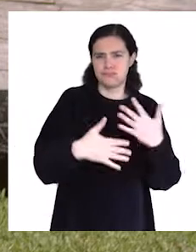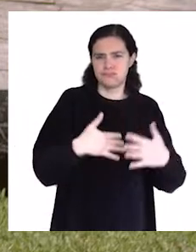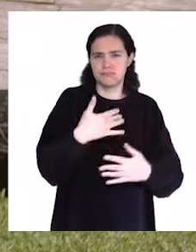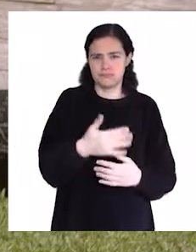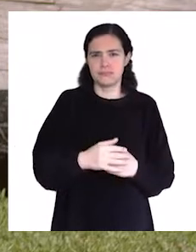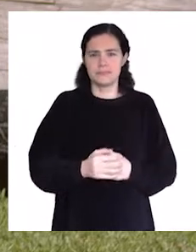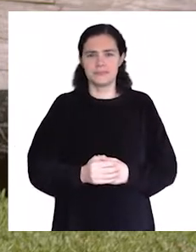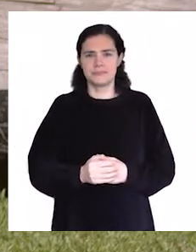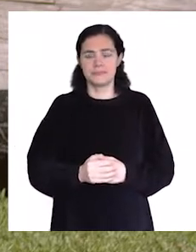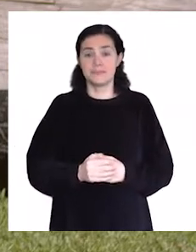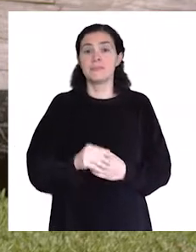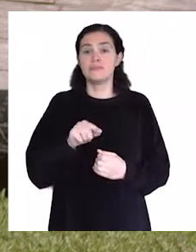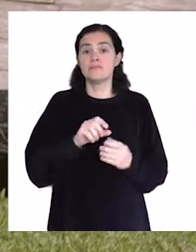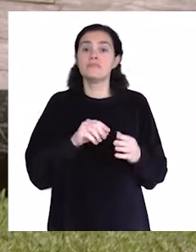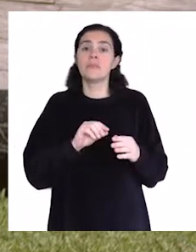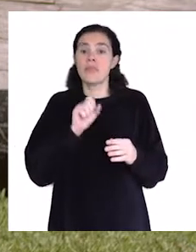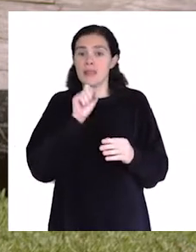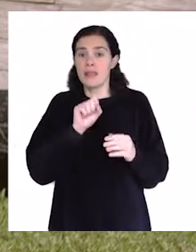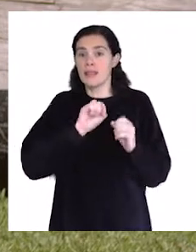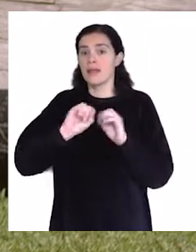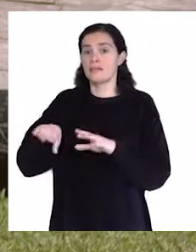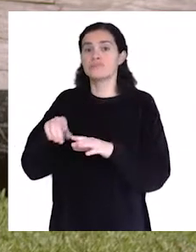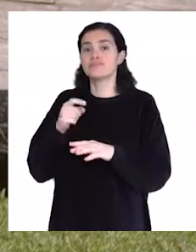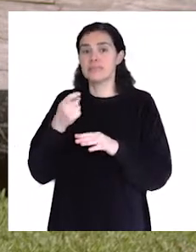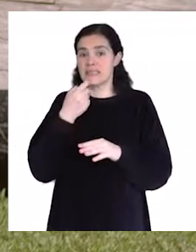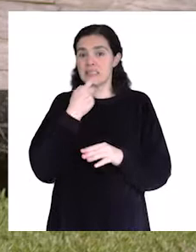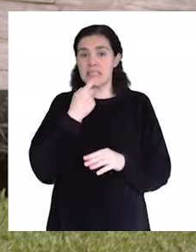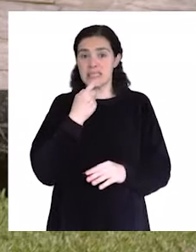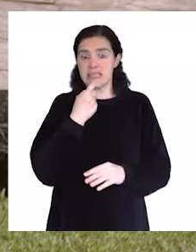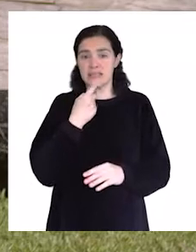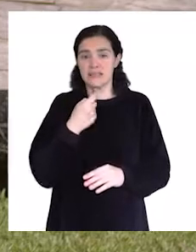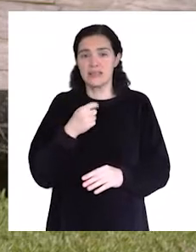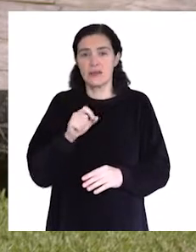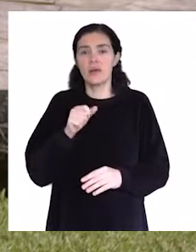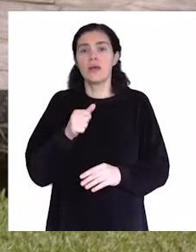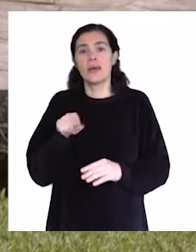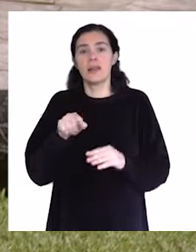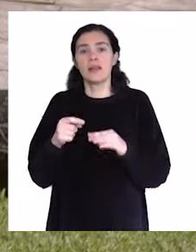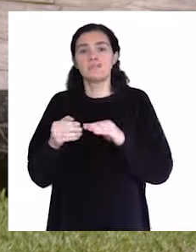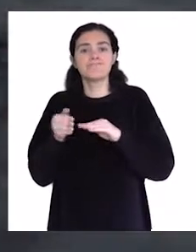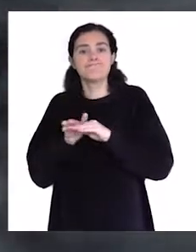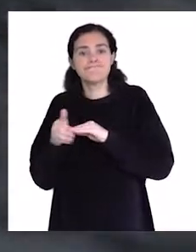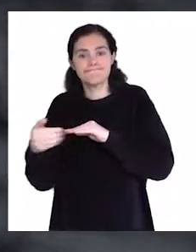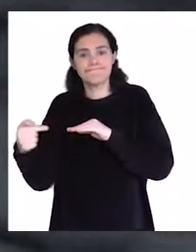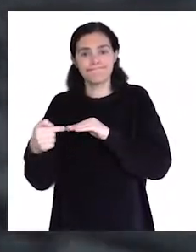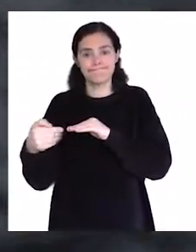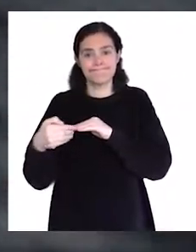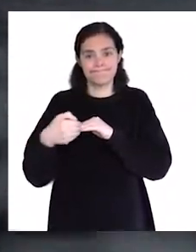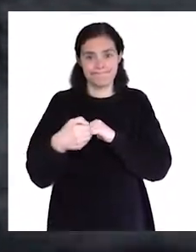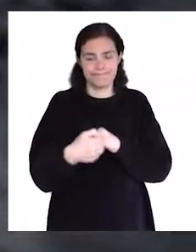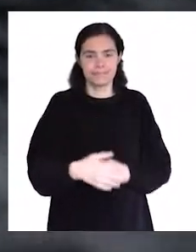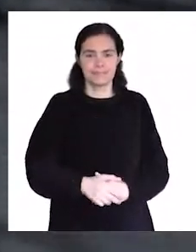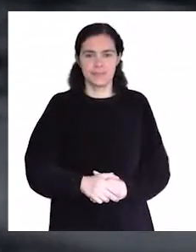that they are submitted to bring them to Iceland, where they land on the shore.